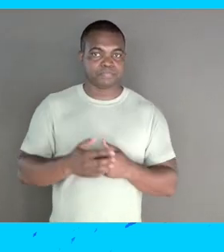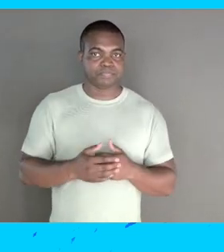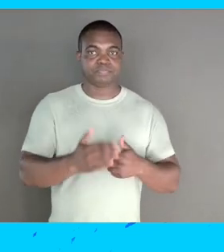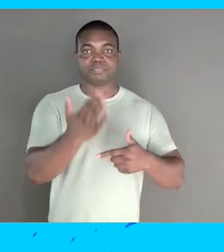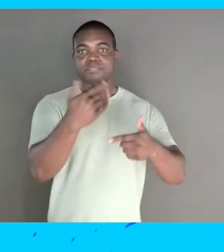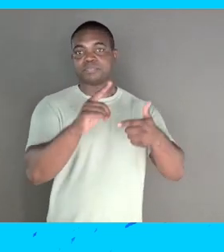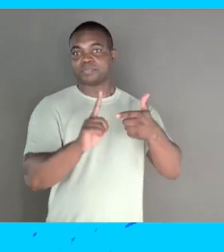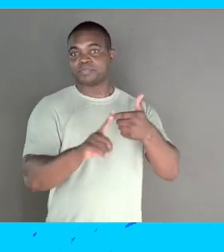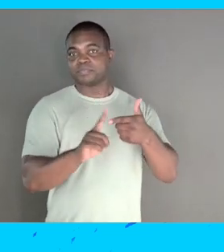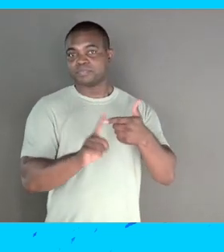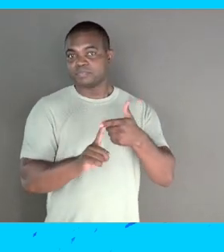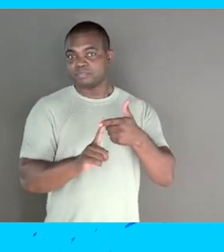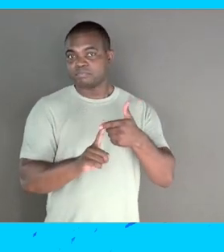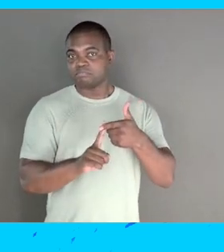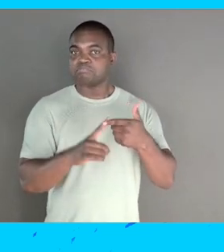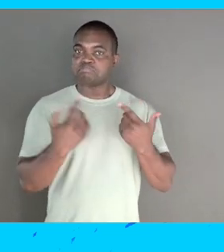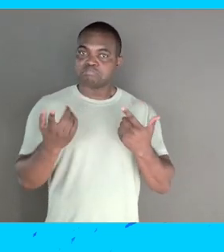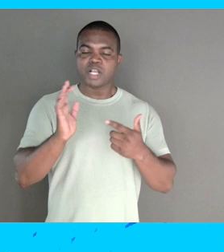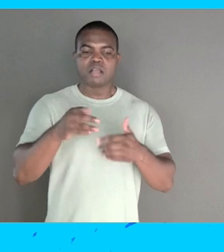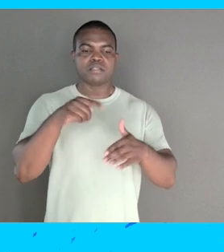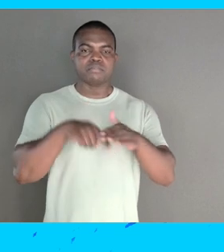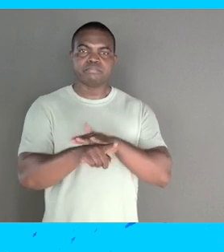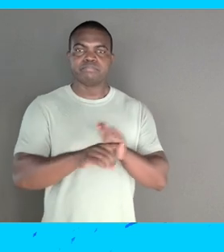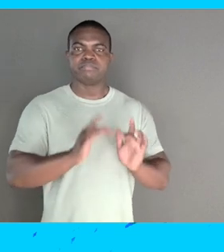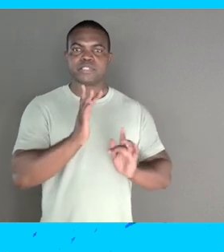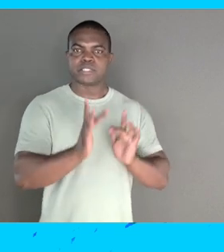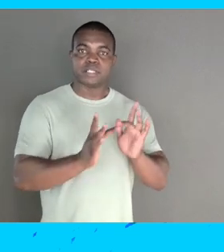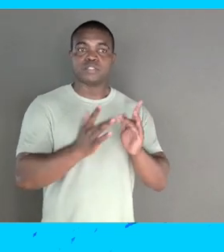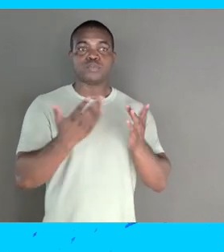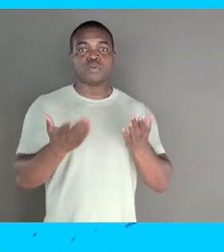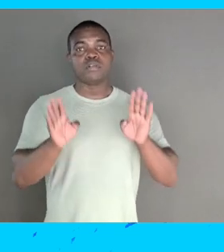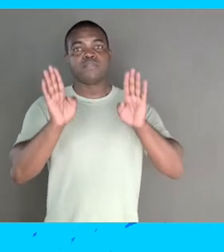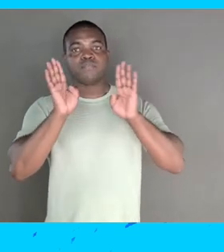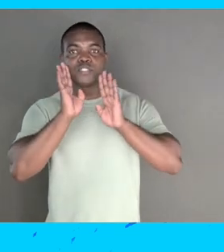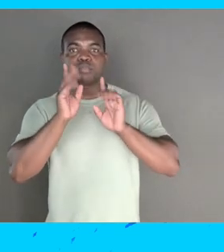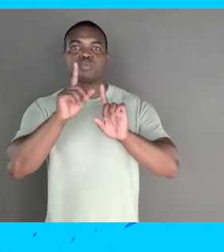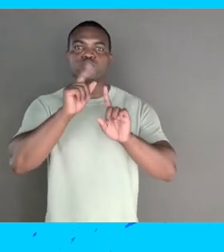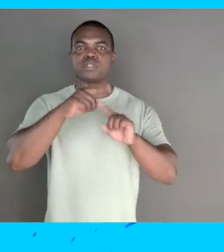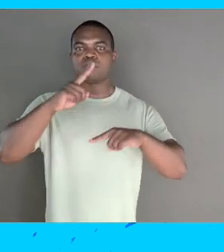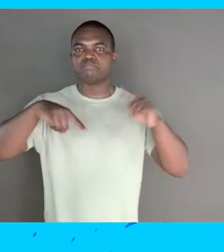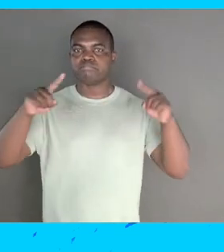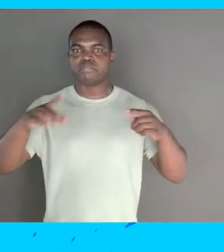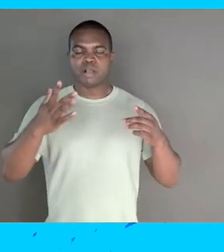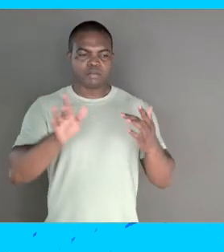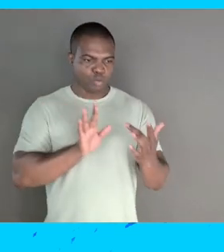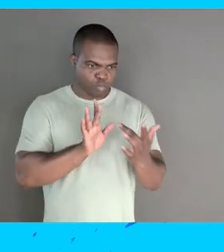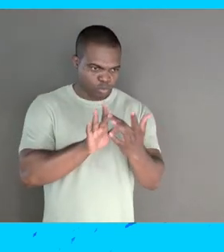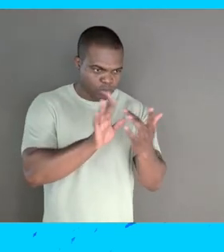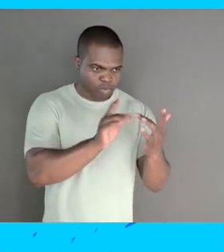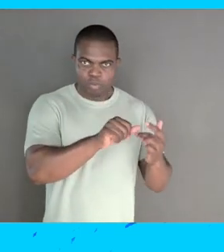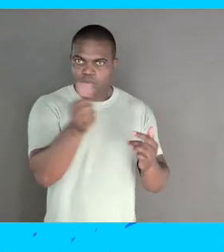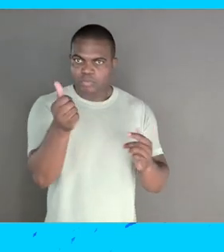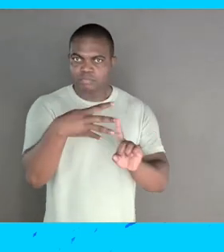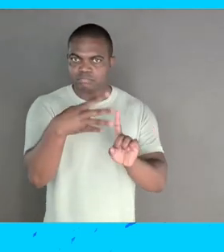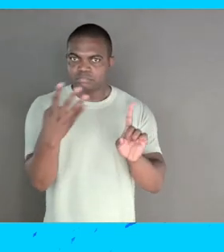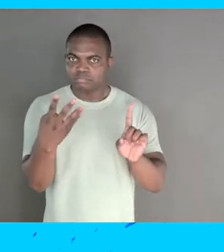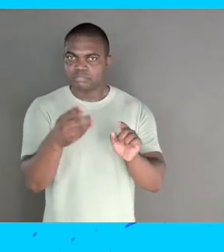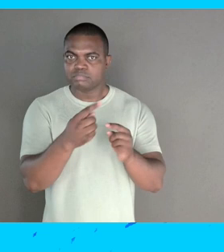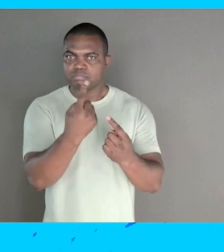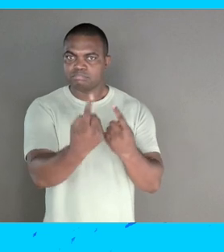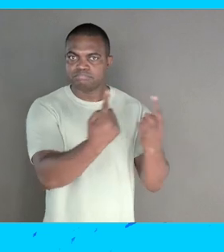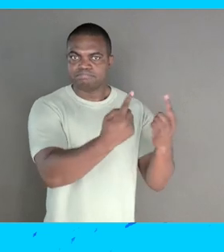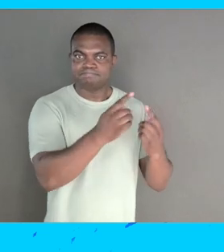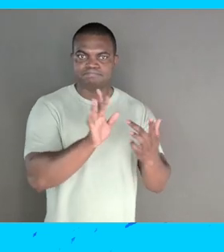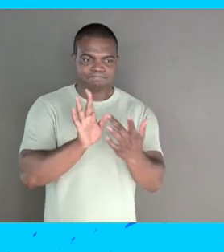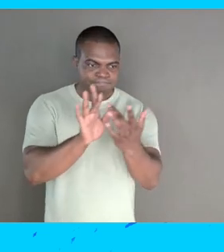other LGBTQI individuals or with allies of the community, and they find this like safe haven on online